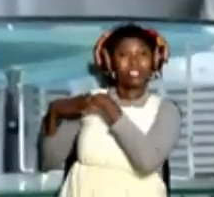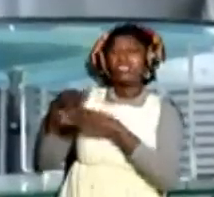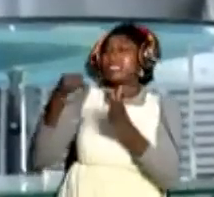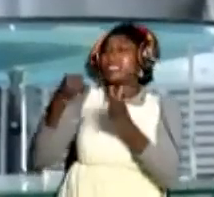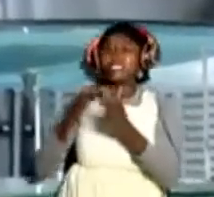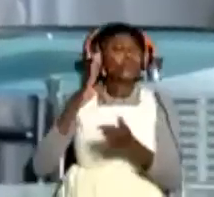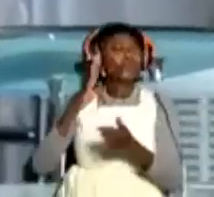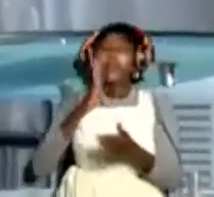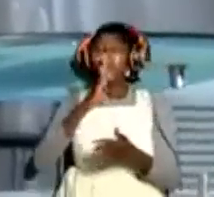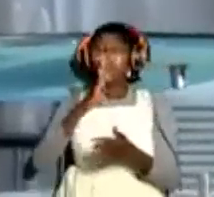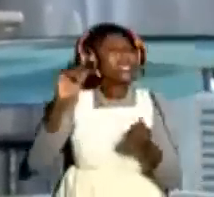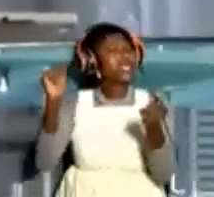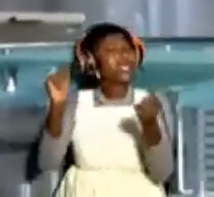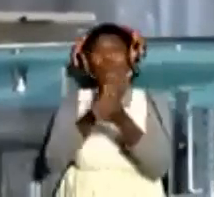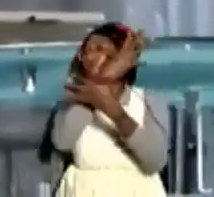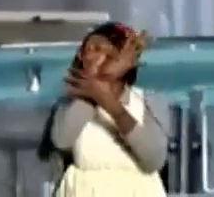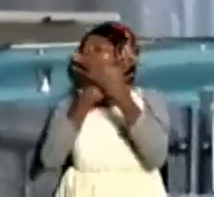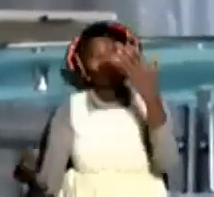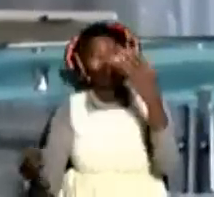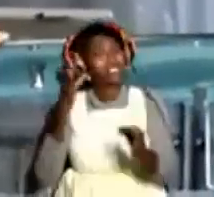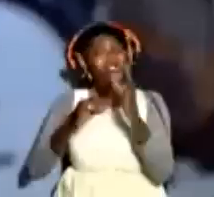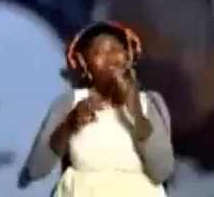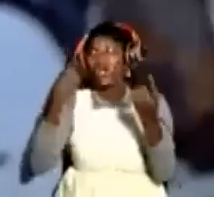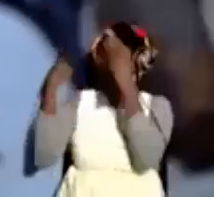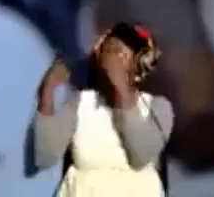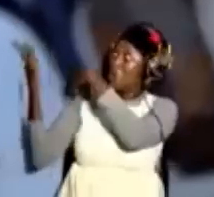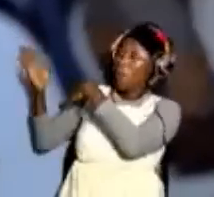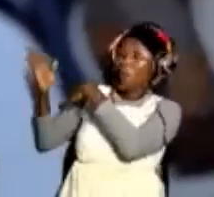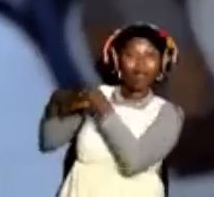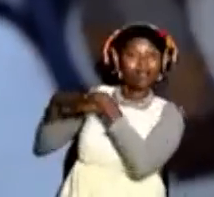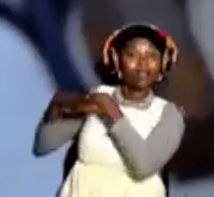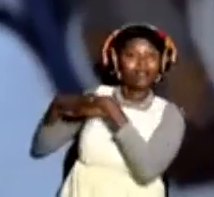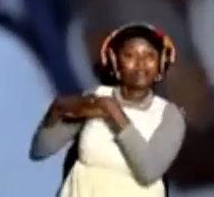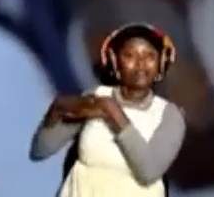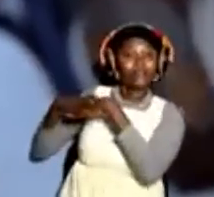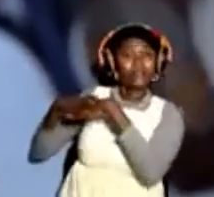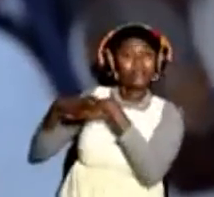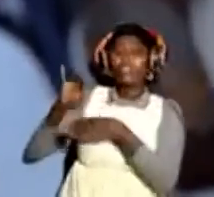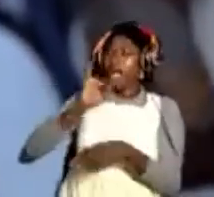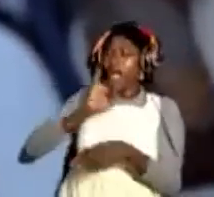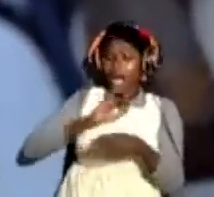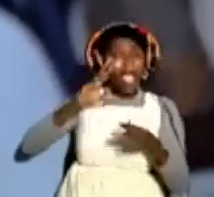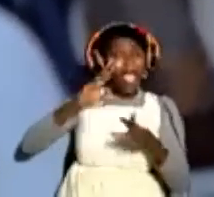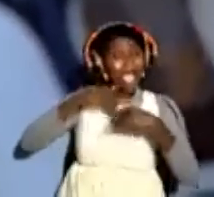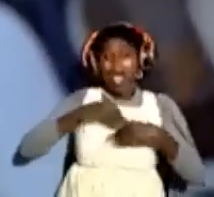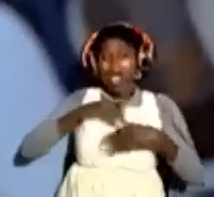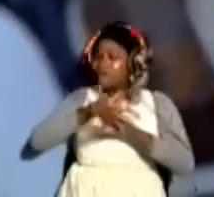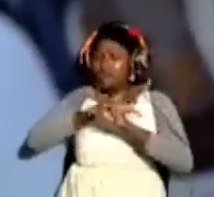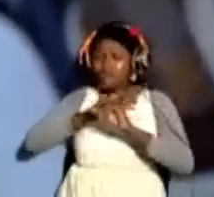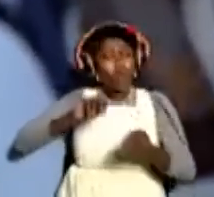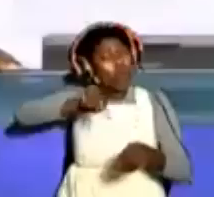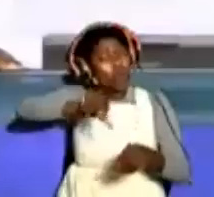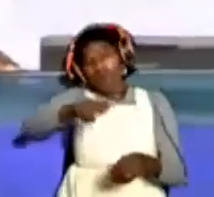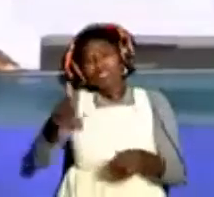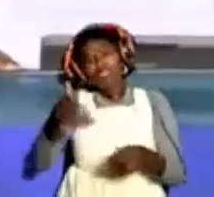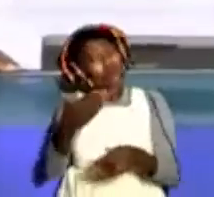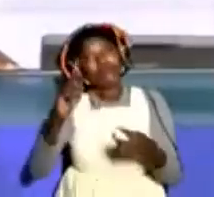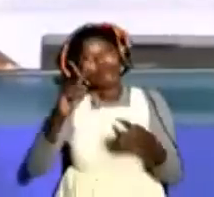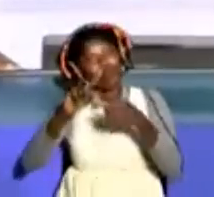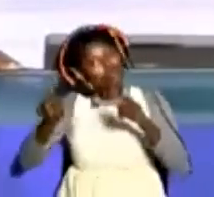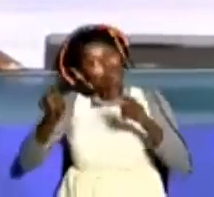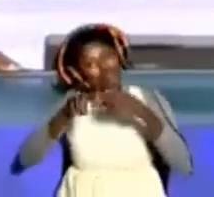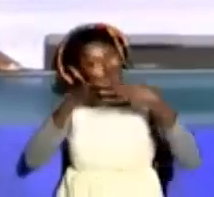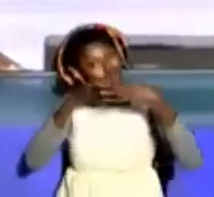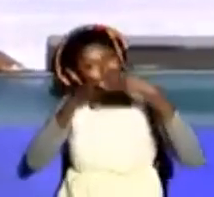It will be a colossal loss if I look back. I have no other alternative than to go forward.